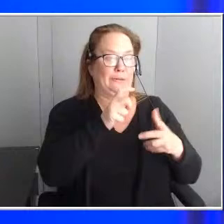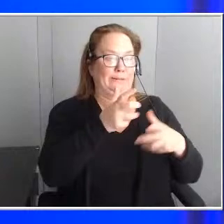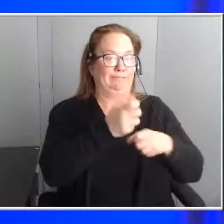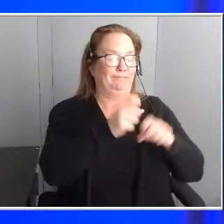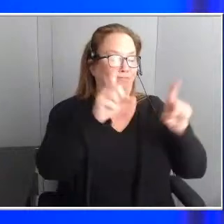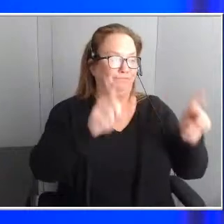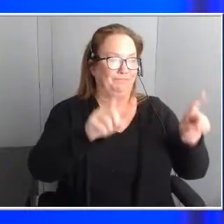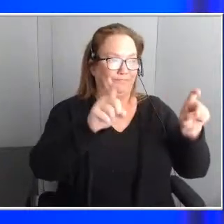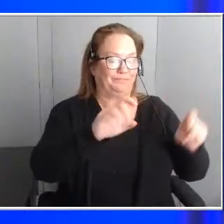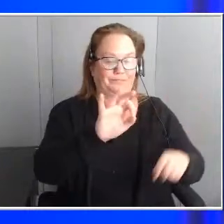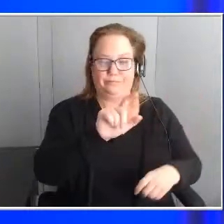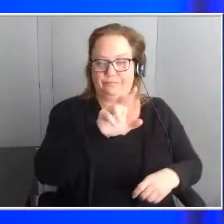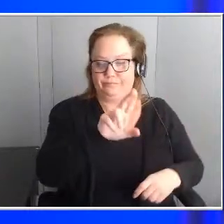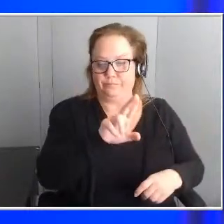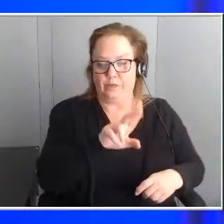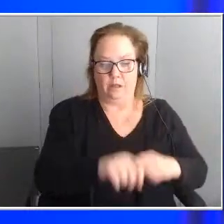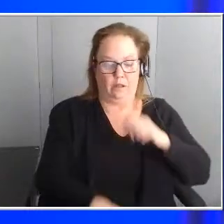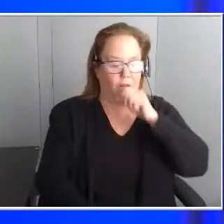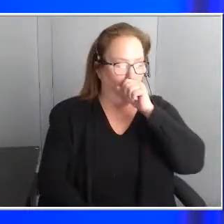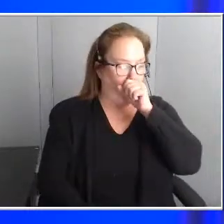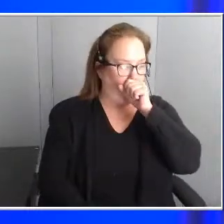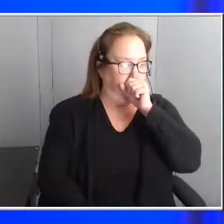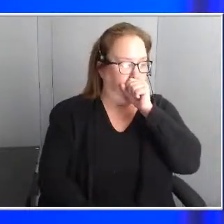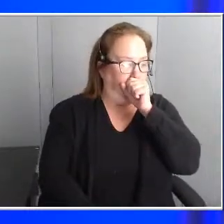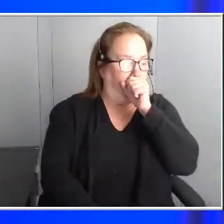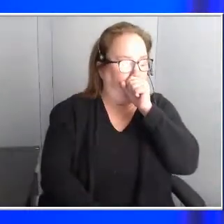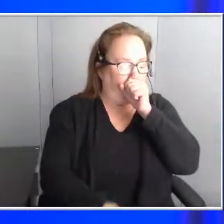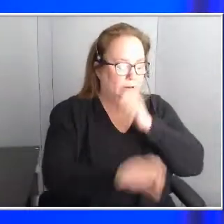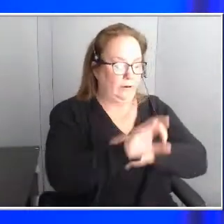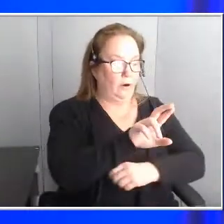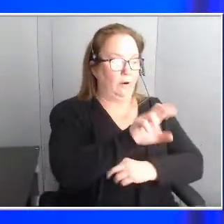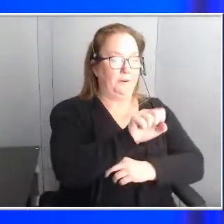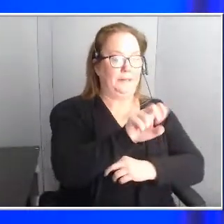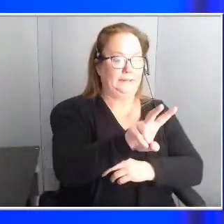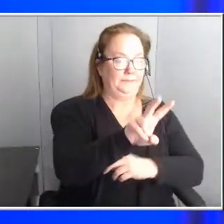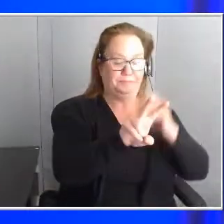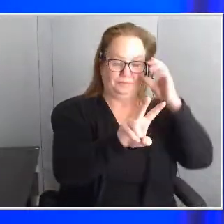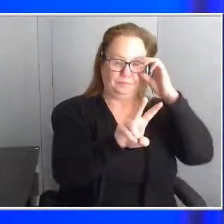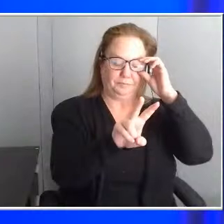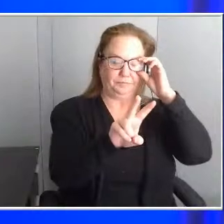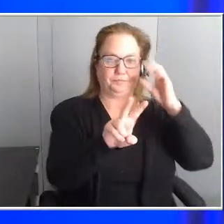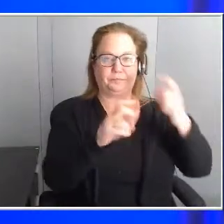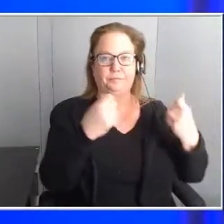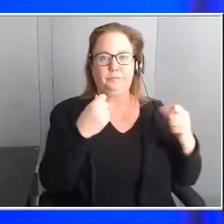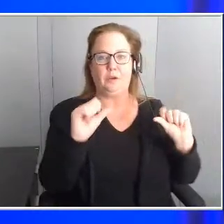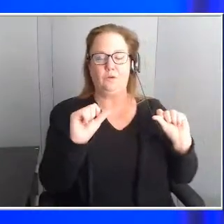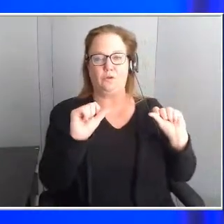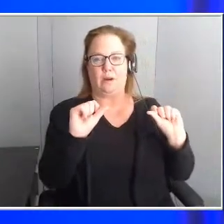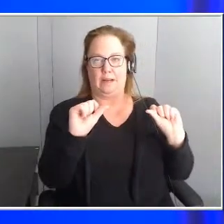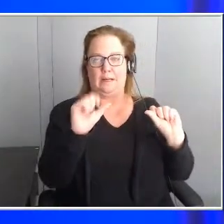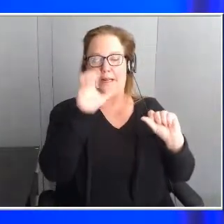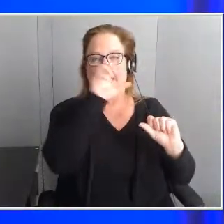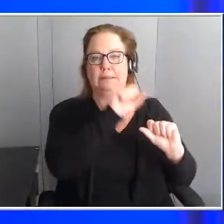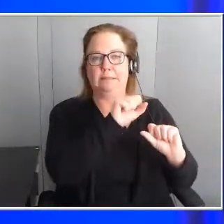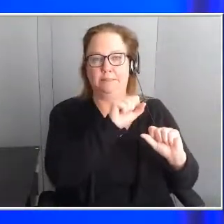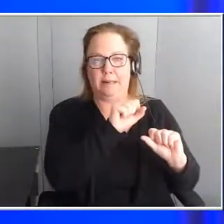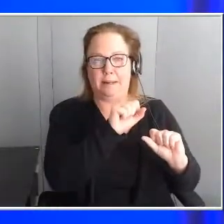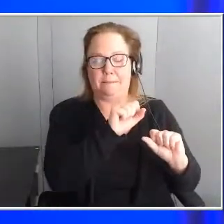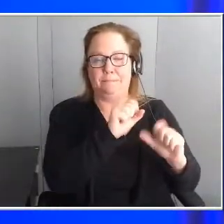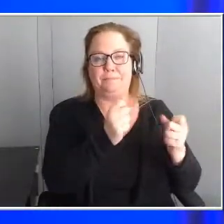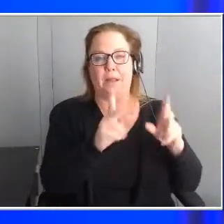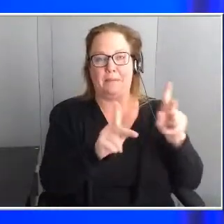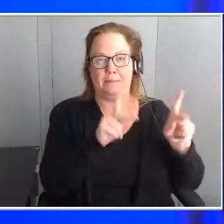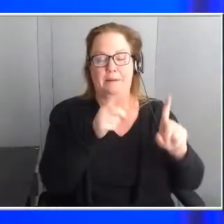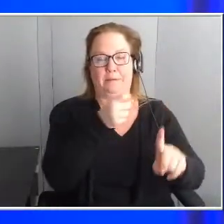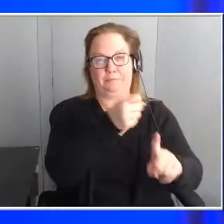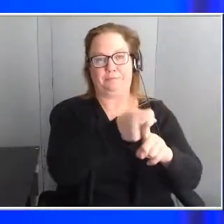or for RSV or for other infections. And so we're always kind of trying to better estimate how many people are truly